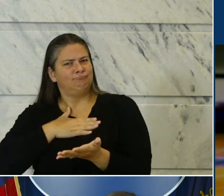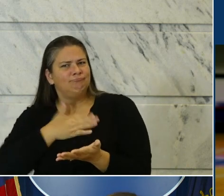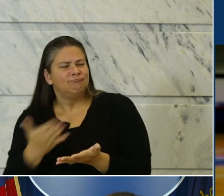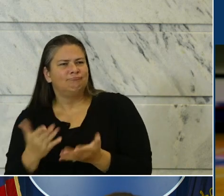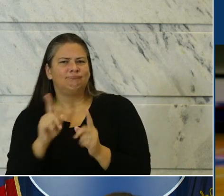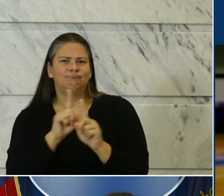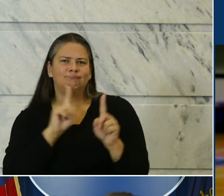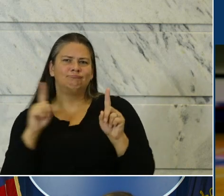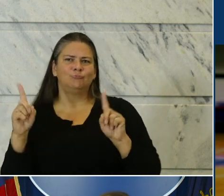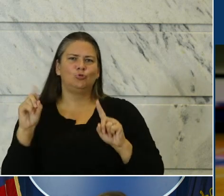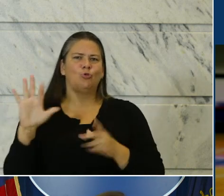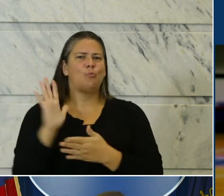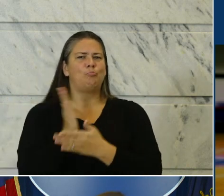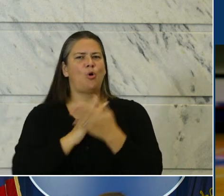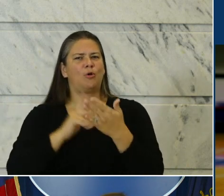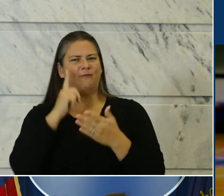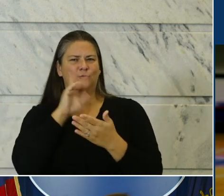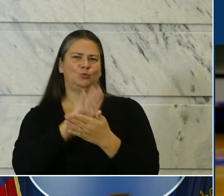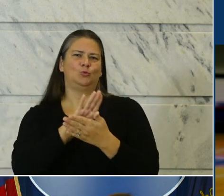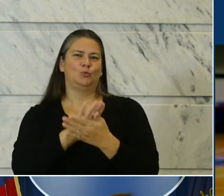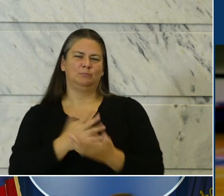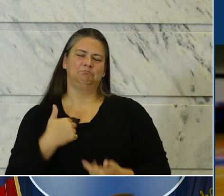in their schools. So we appreciate that.